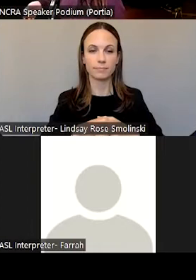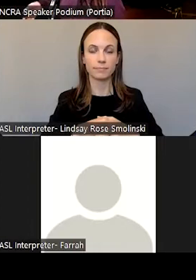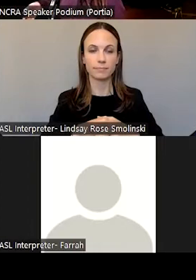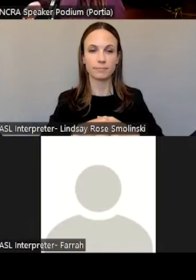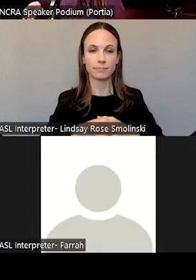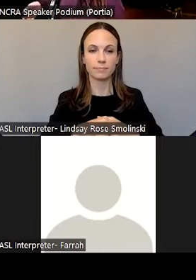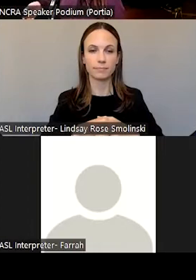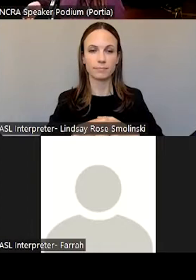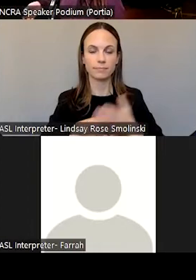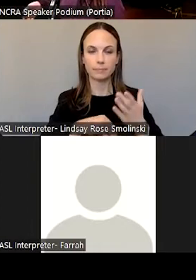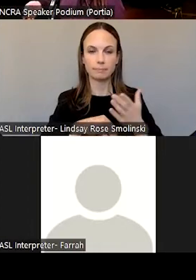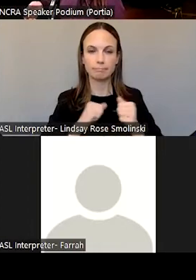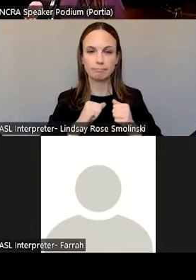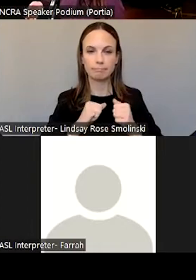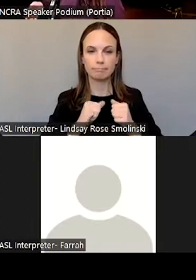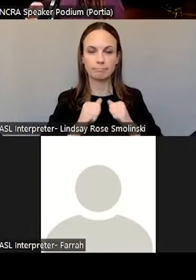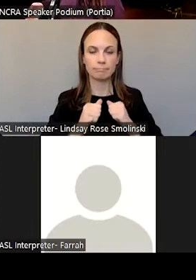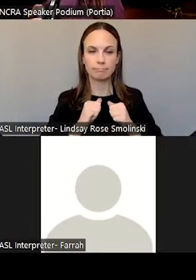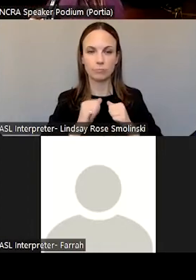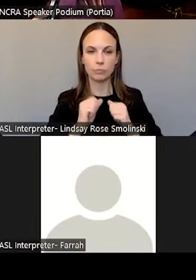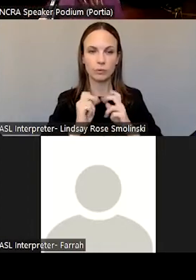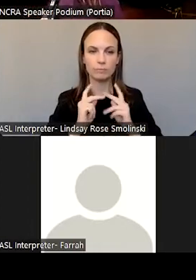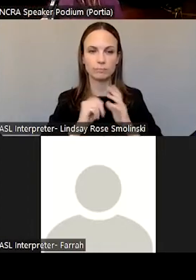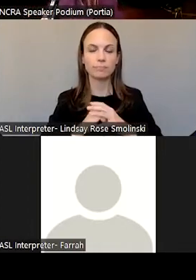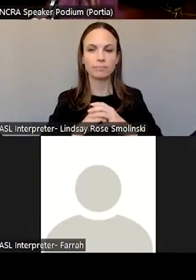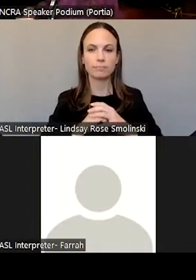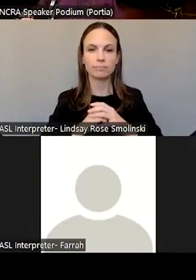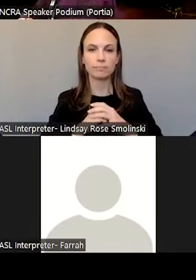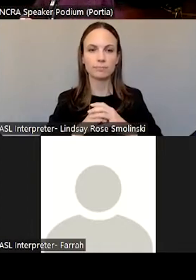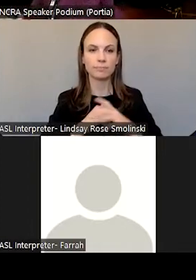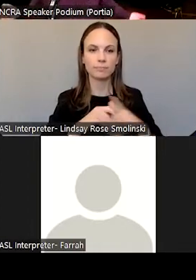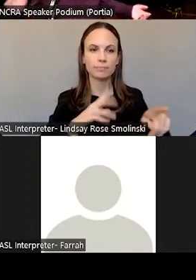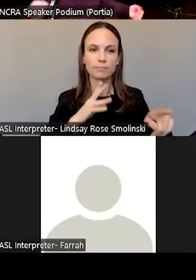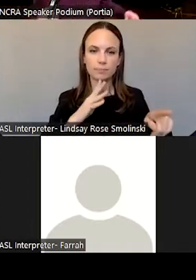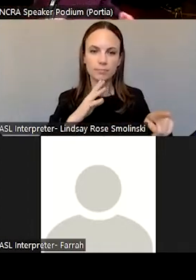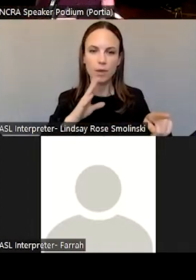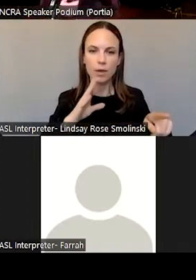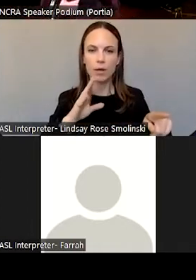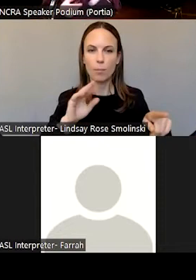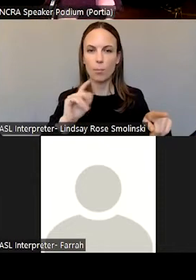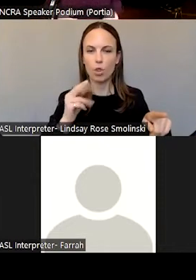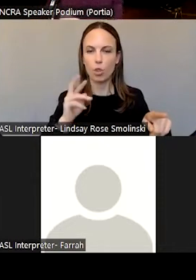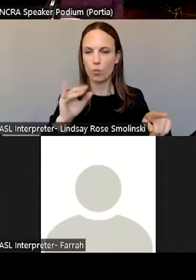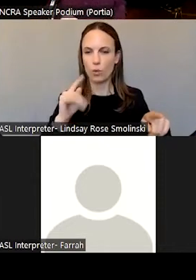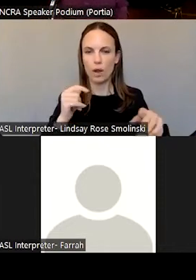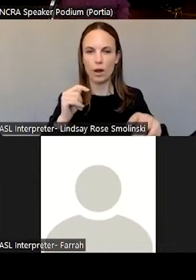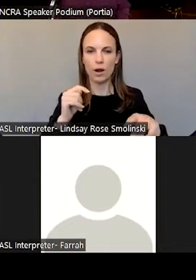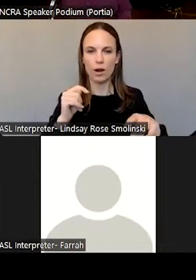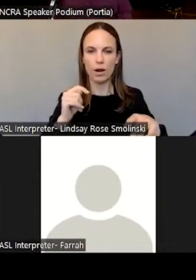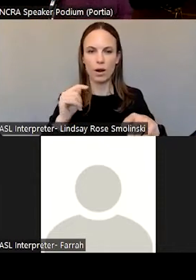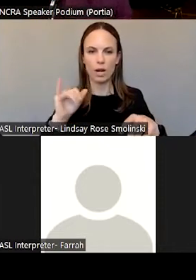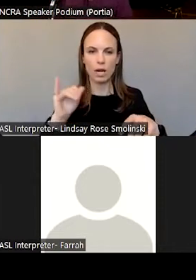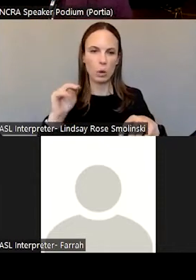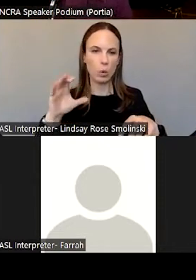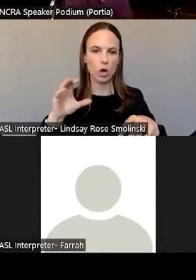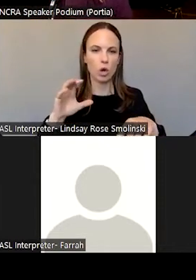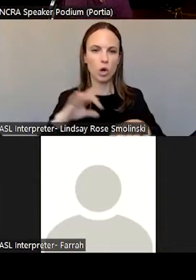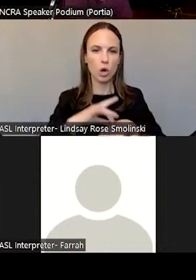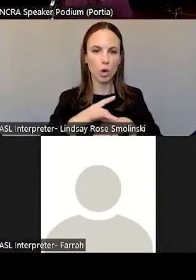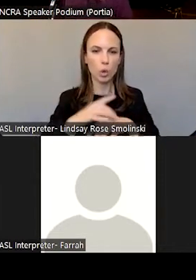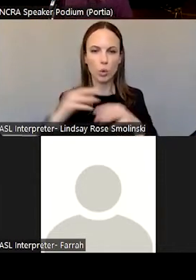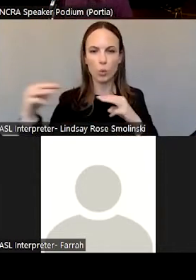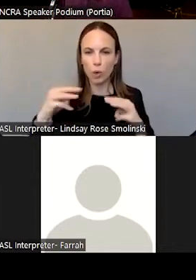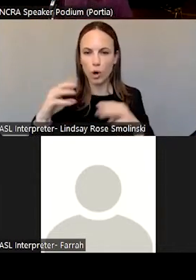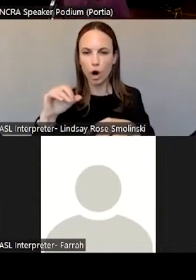Oop, there we go. Okay, there we go. Birthright Incorporated Earth Warrior Carbon Calculator, where you can track